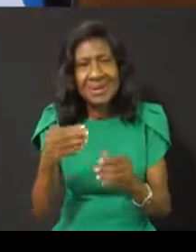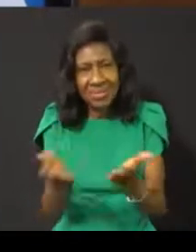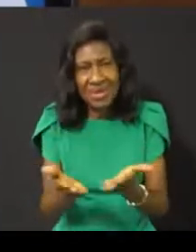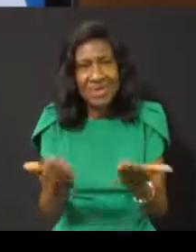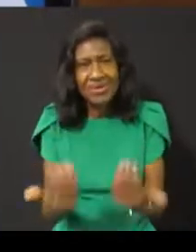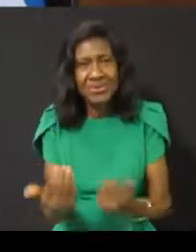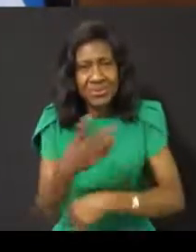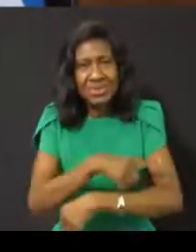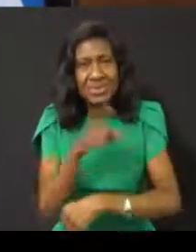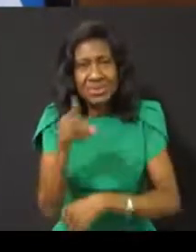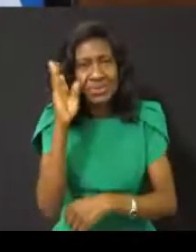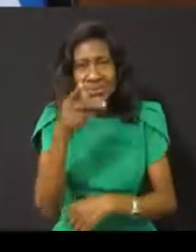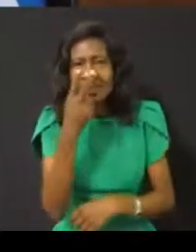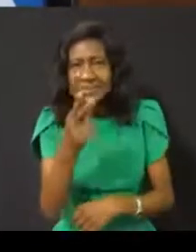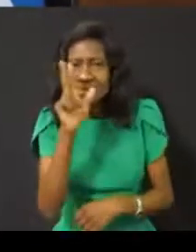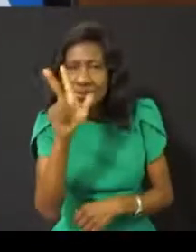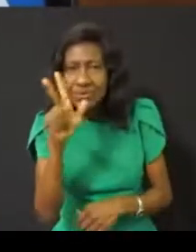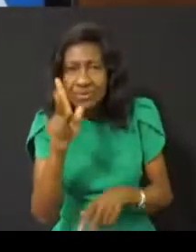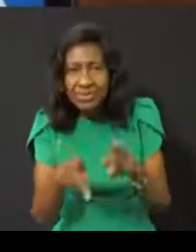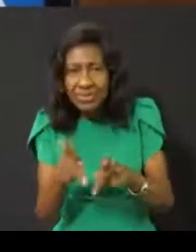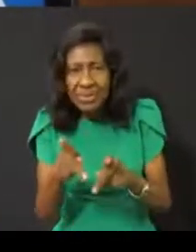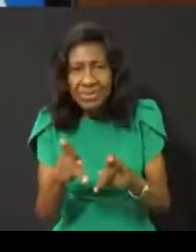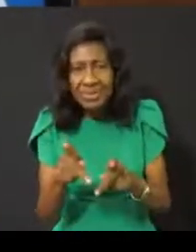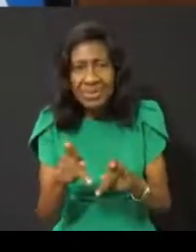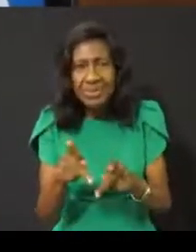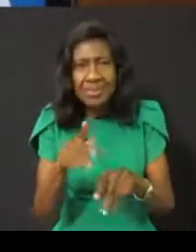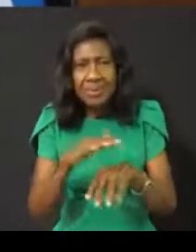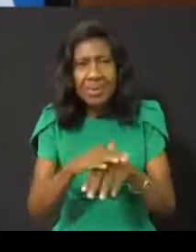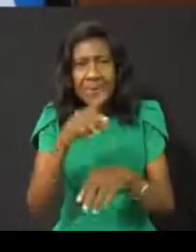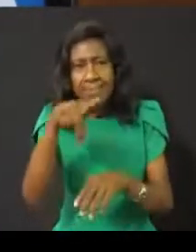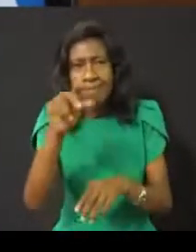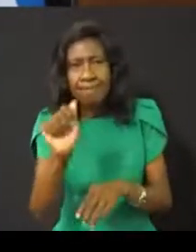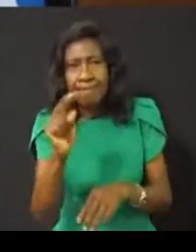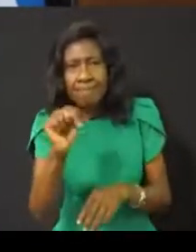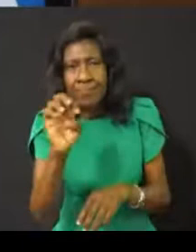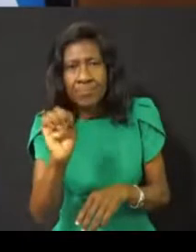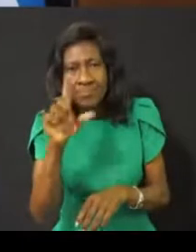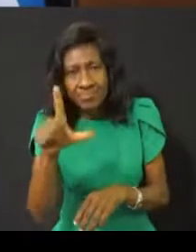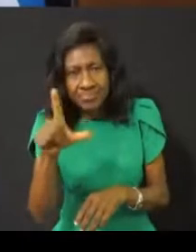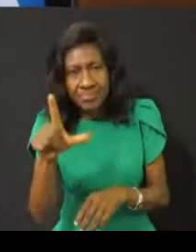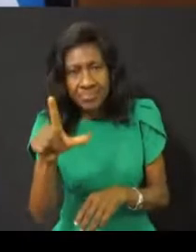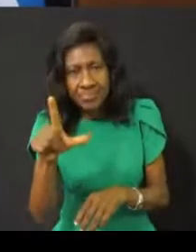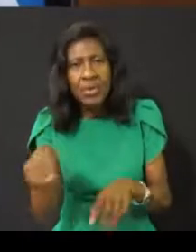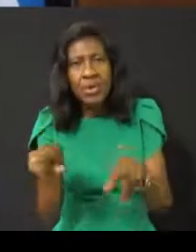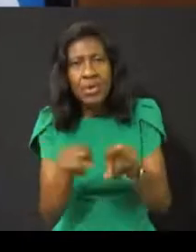on the panel at any one time. Also in the studio are a number of senior civil servants